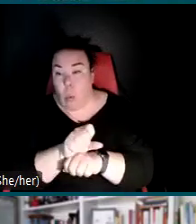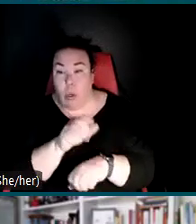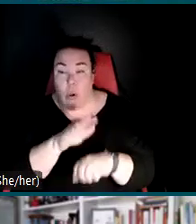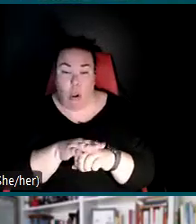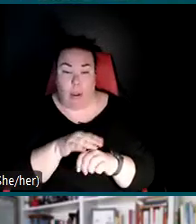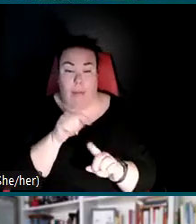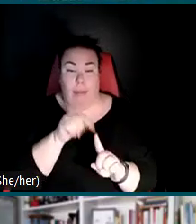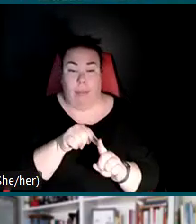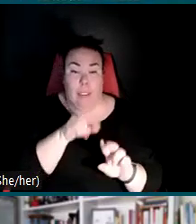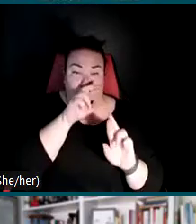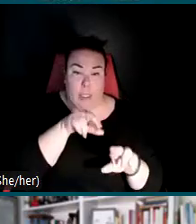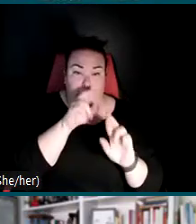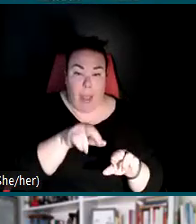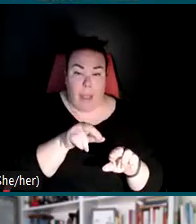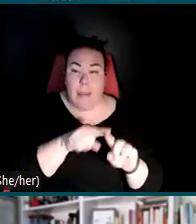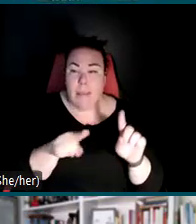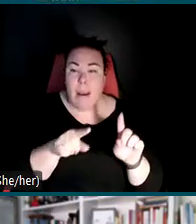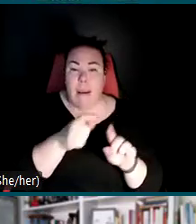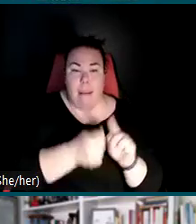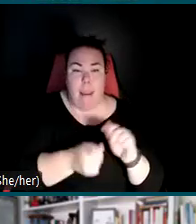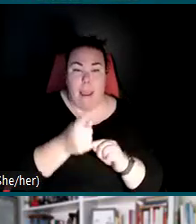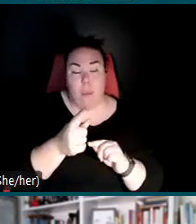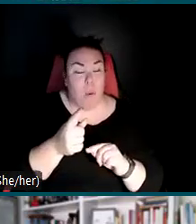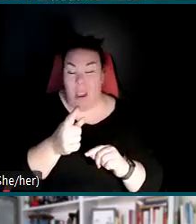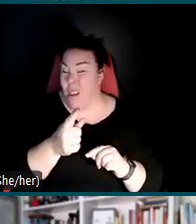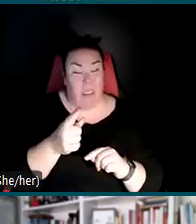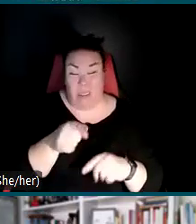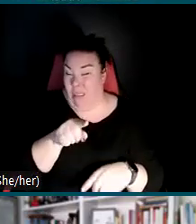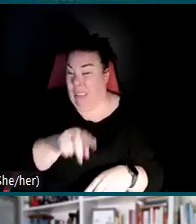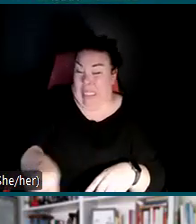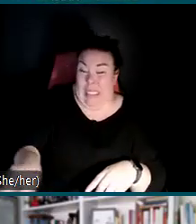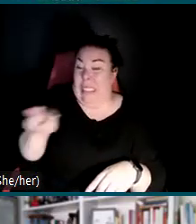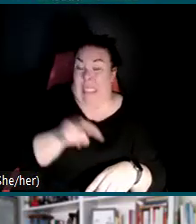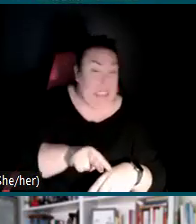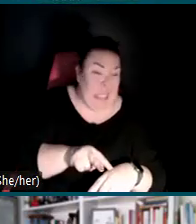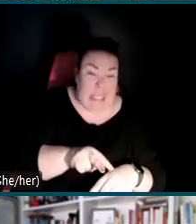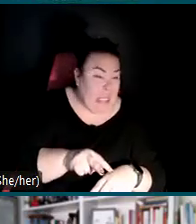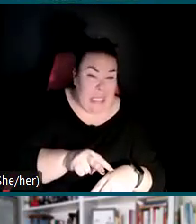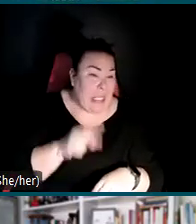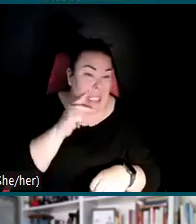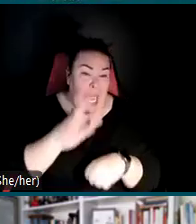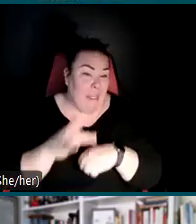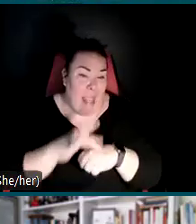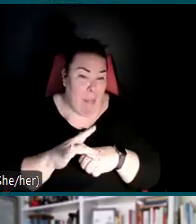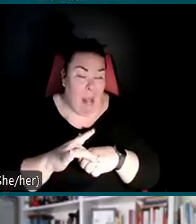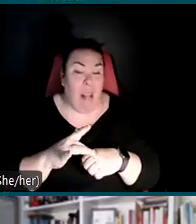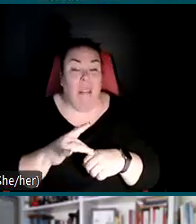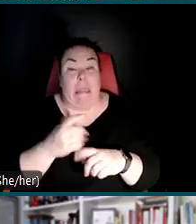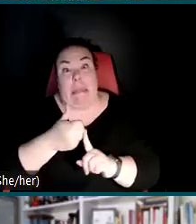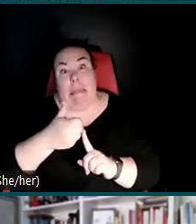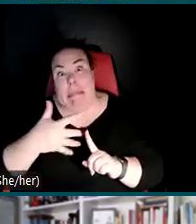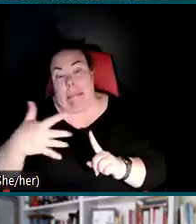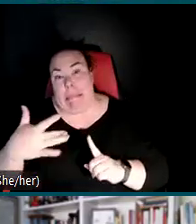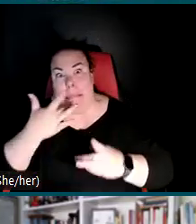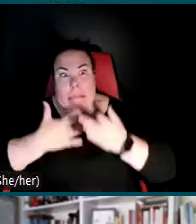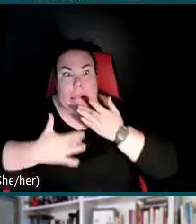but everyone is stretched thin. And without dedicated funding and resources, they just don't have